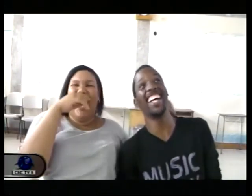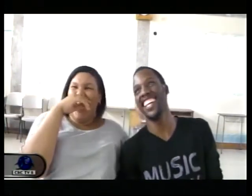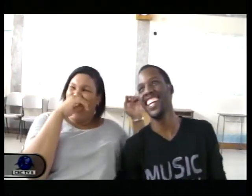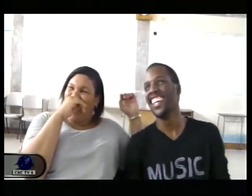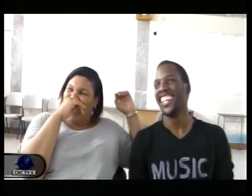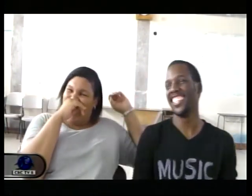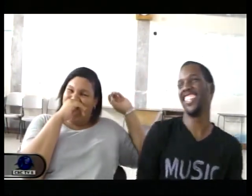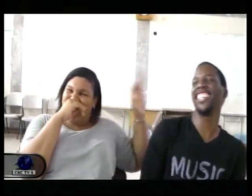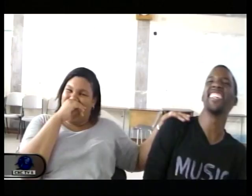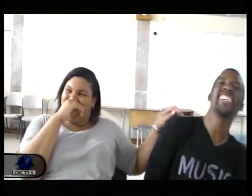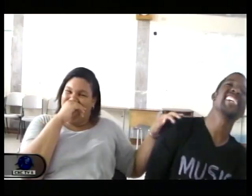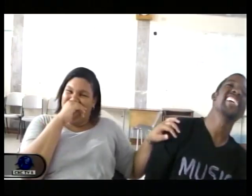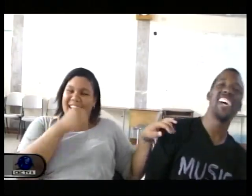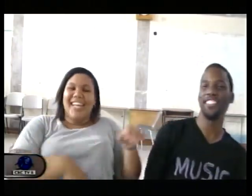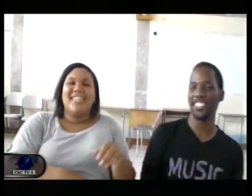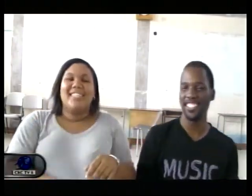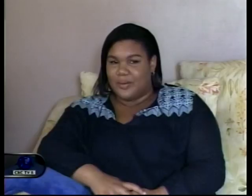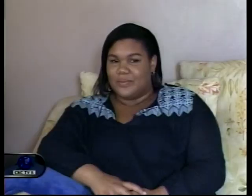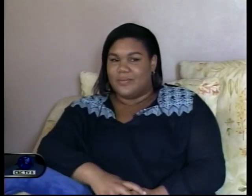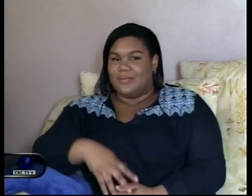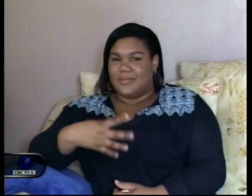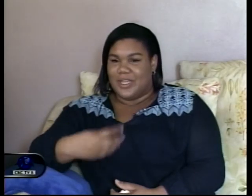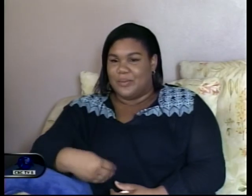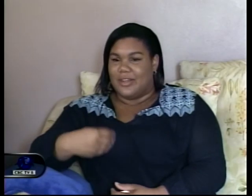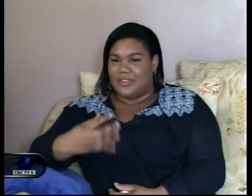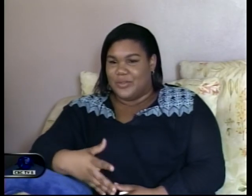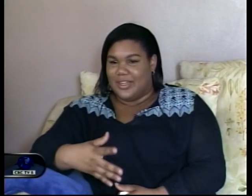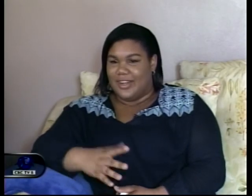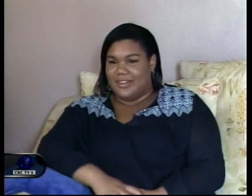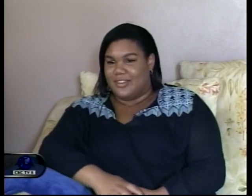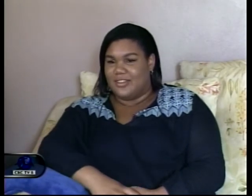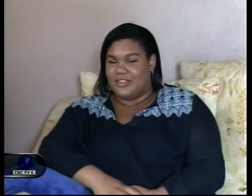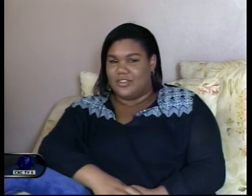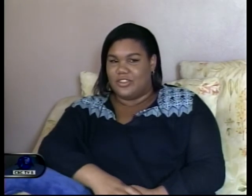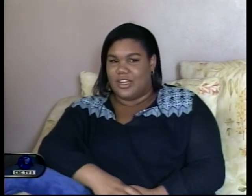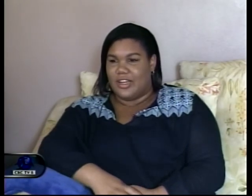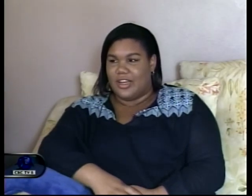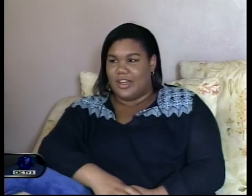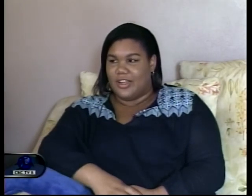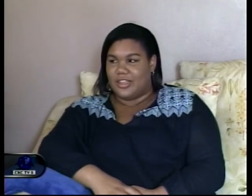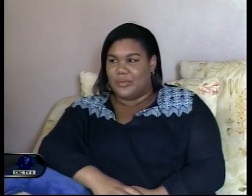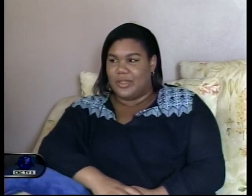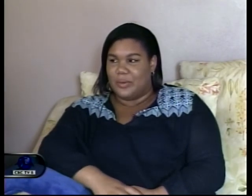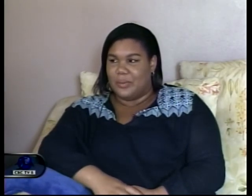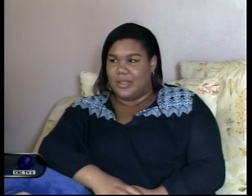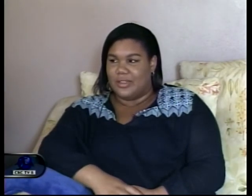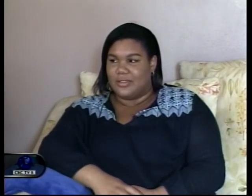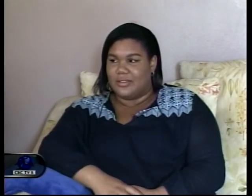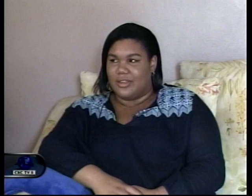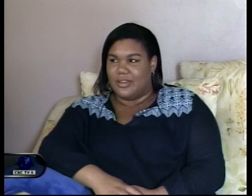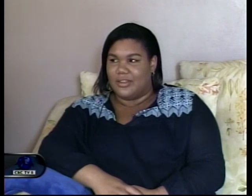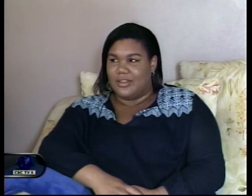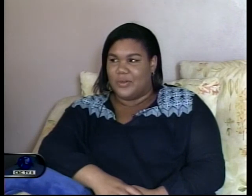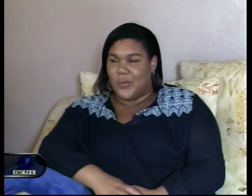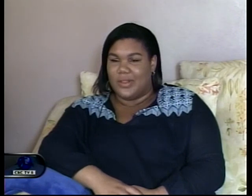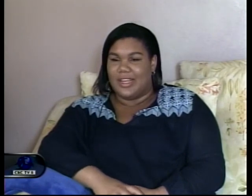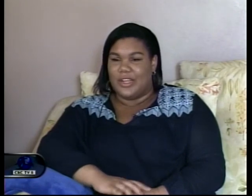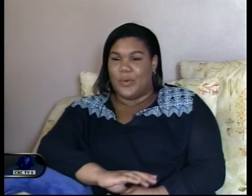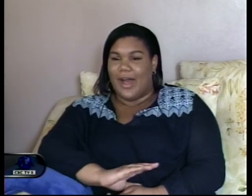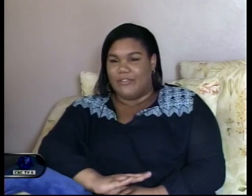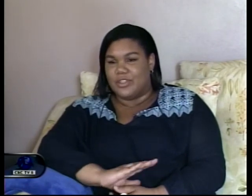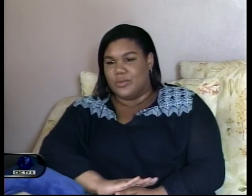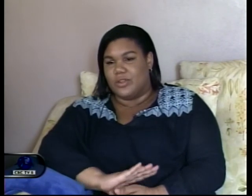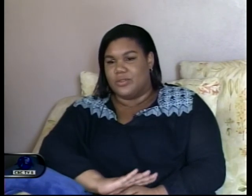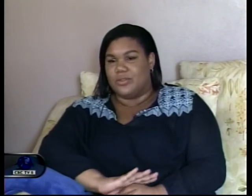like redo. And I would stop, take a breath and do it again. Keeping it me is like one thing that